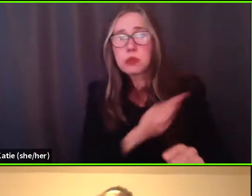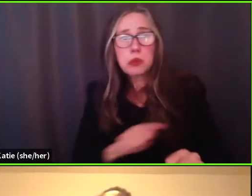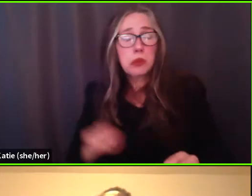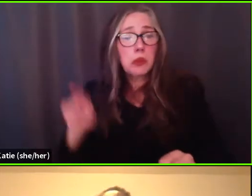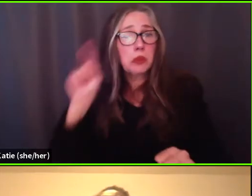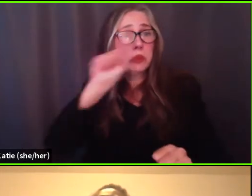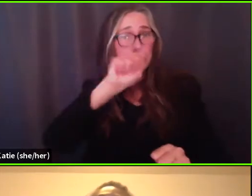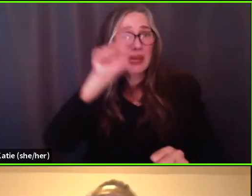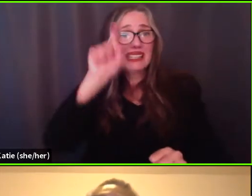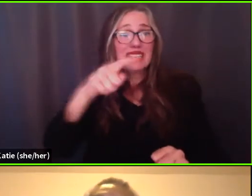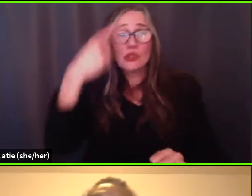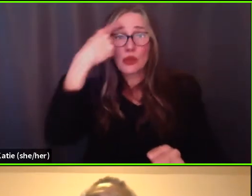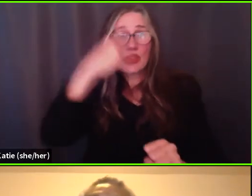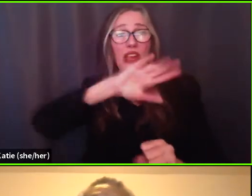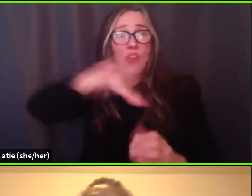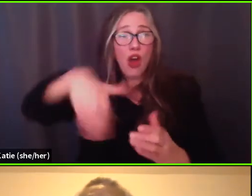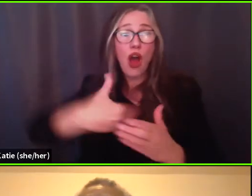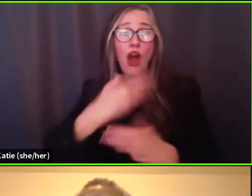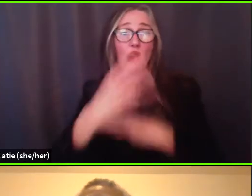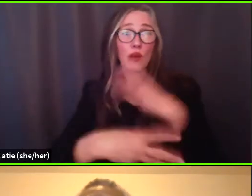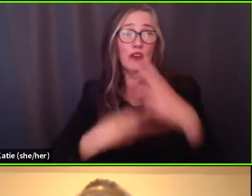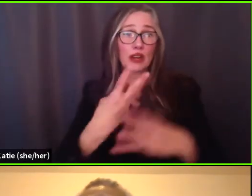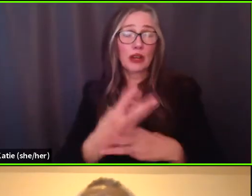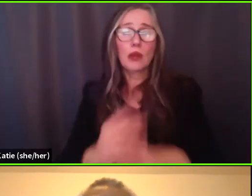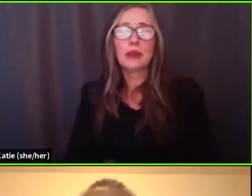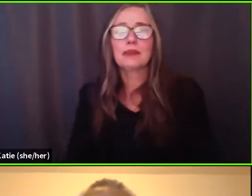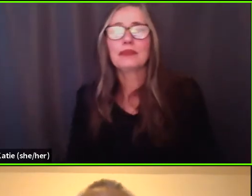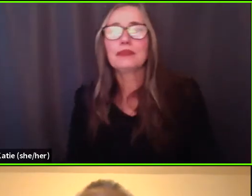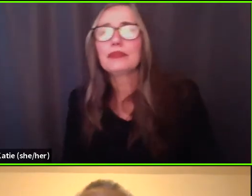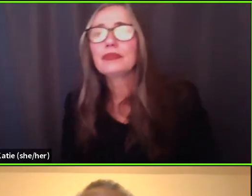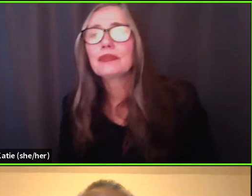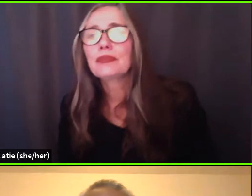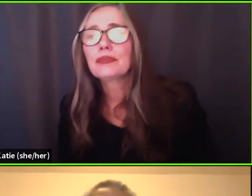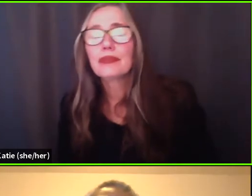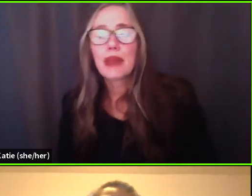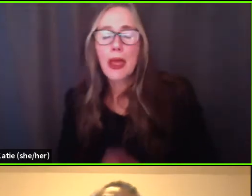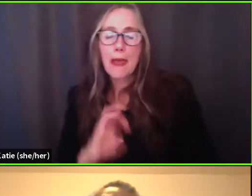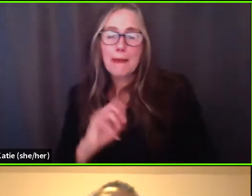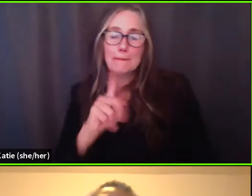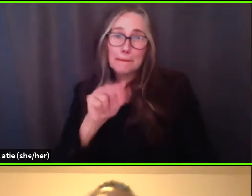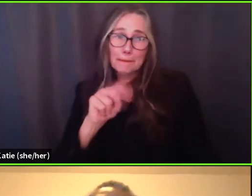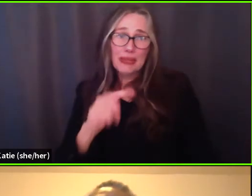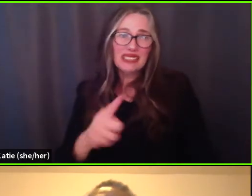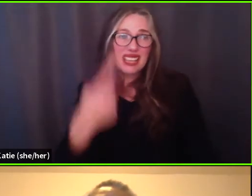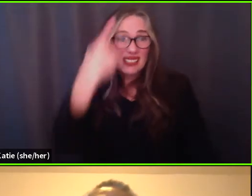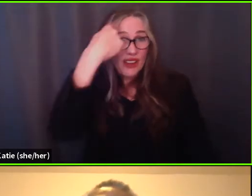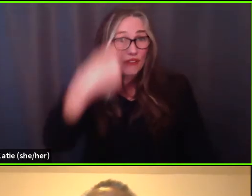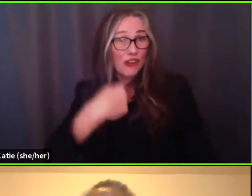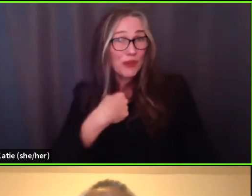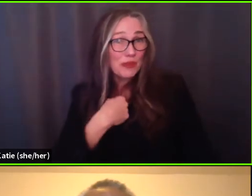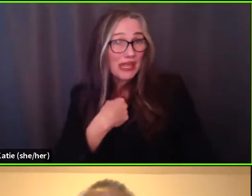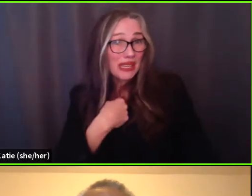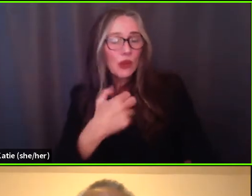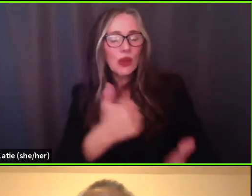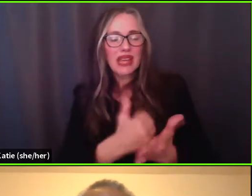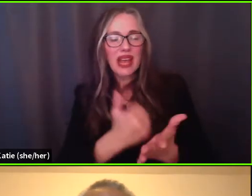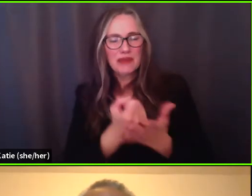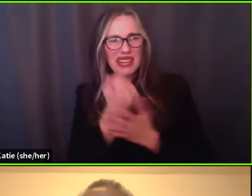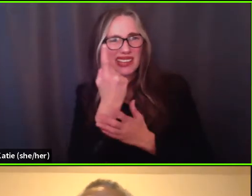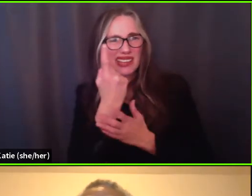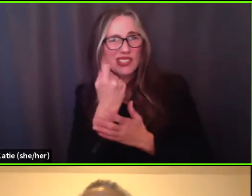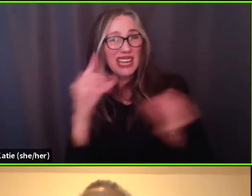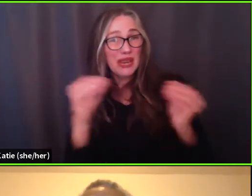take a first crack at it i think for me you know conceptually what helped me to wrap my head around events was to